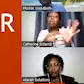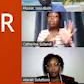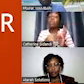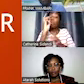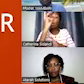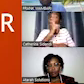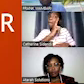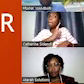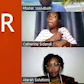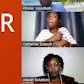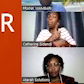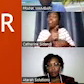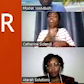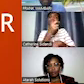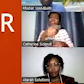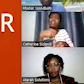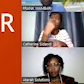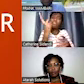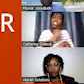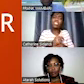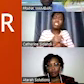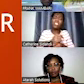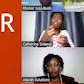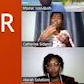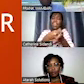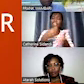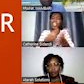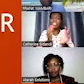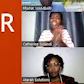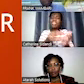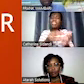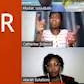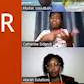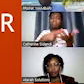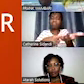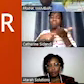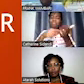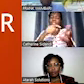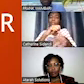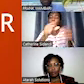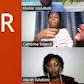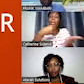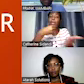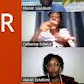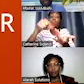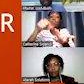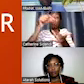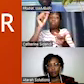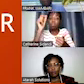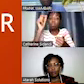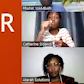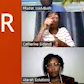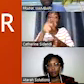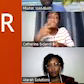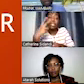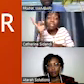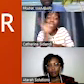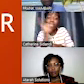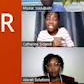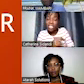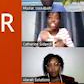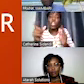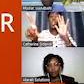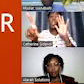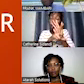or your microfinance to discuss the payment options? Have you sought professional legal advice? Have you